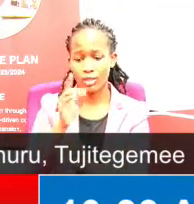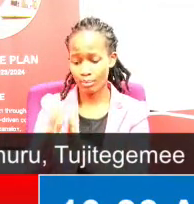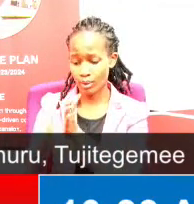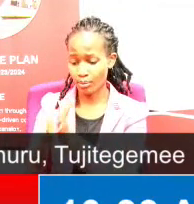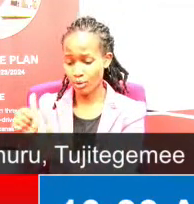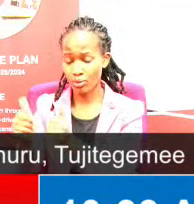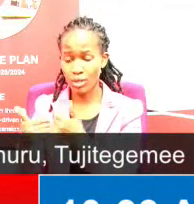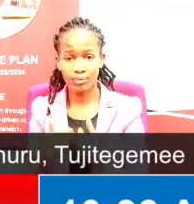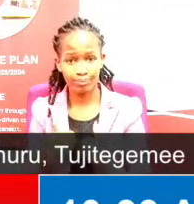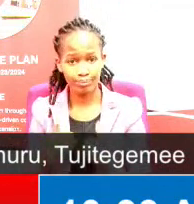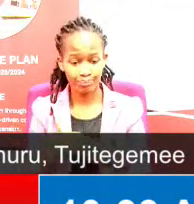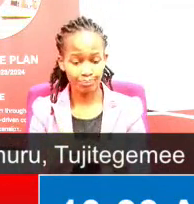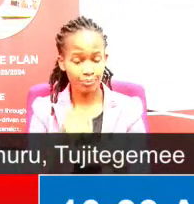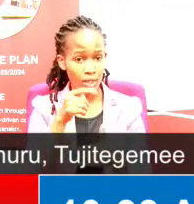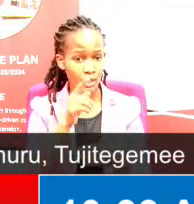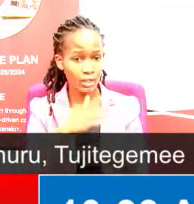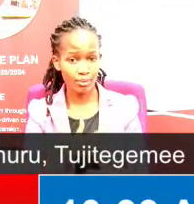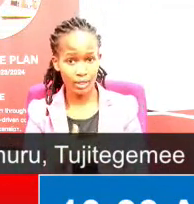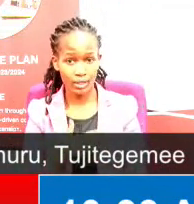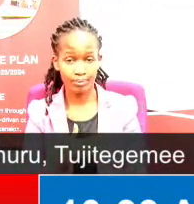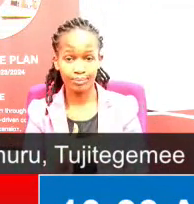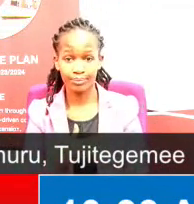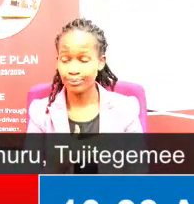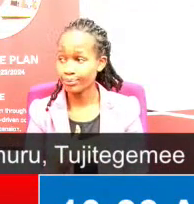plans. Next, please.